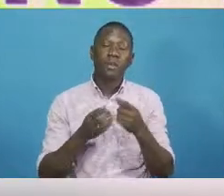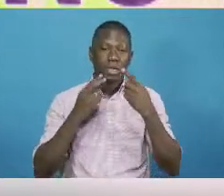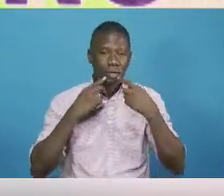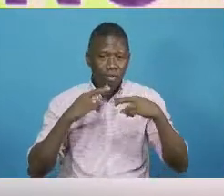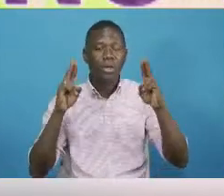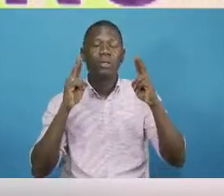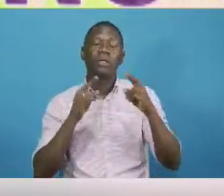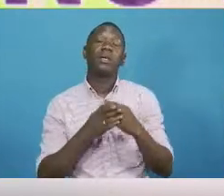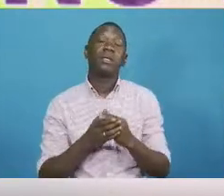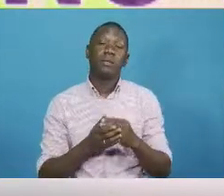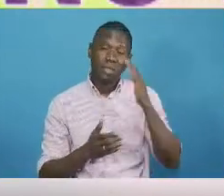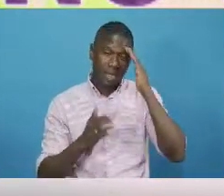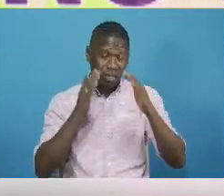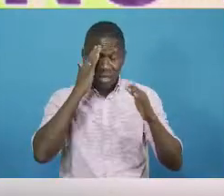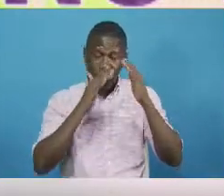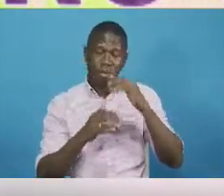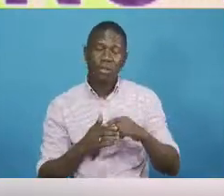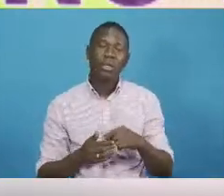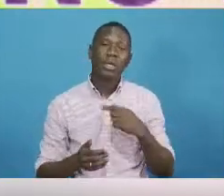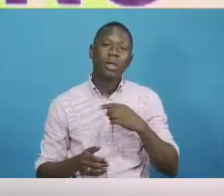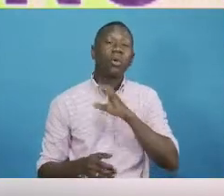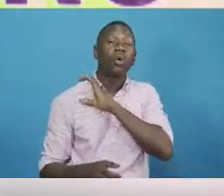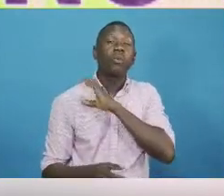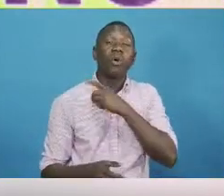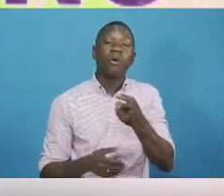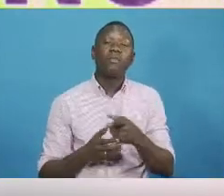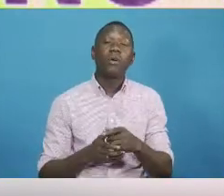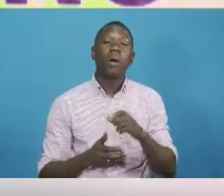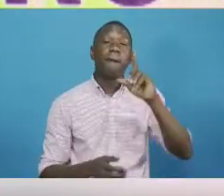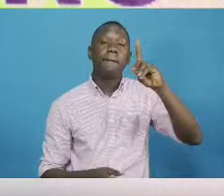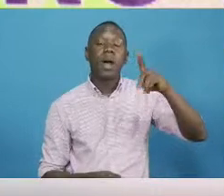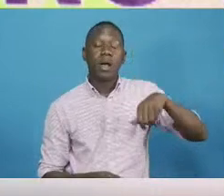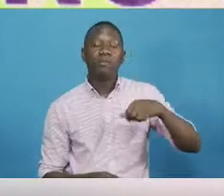Fai, for thinking of